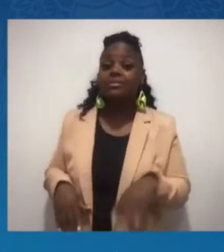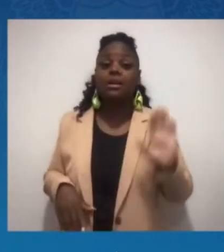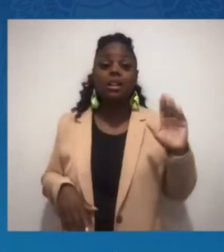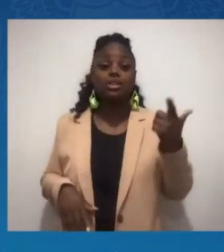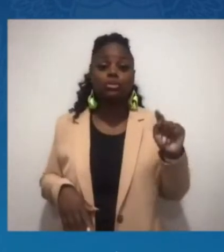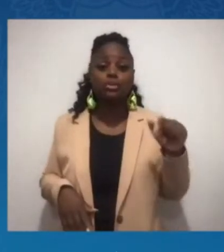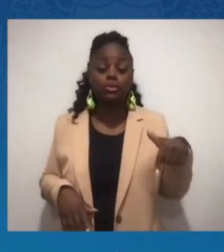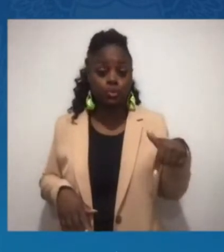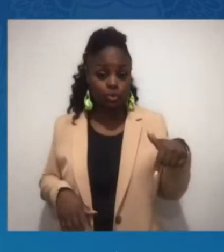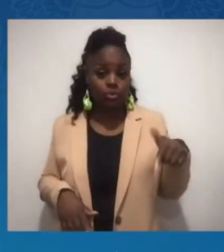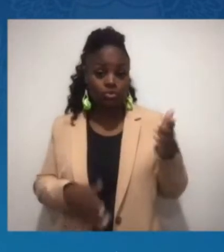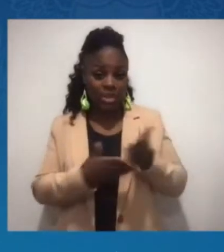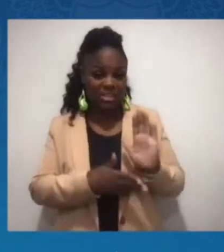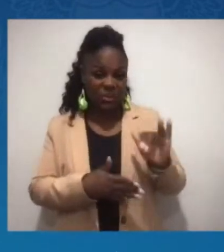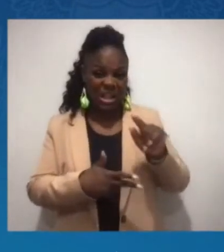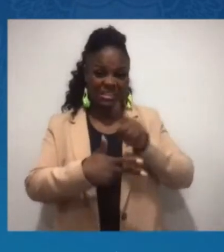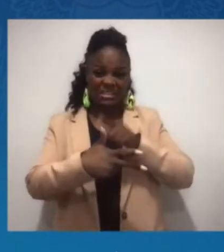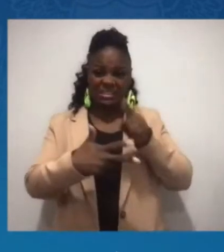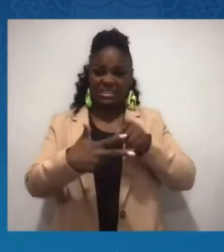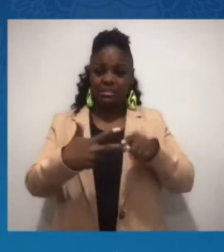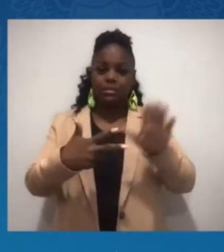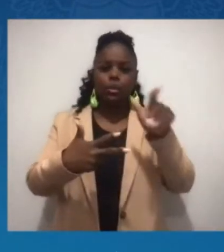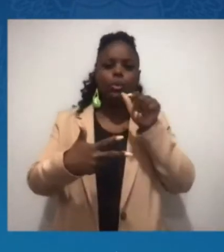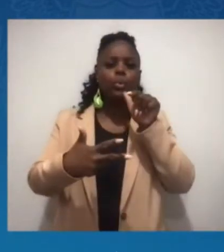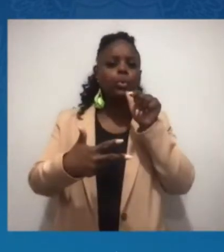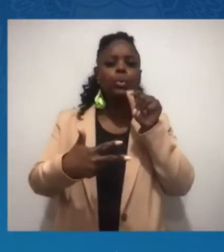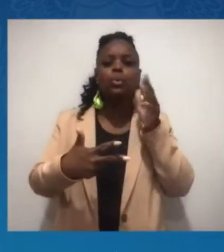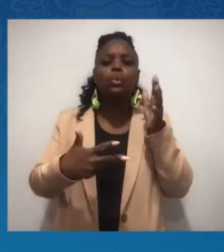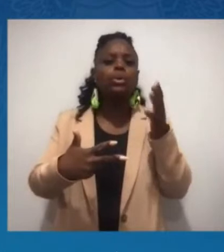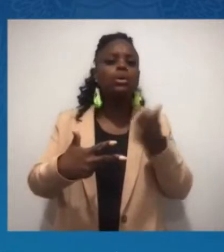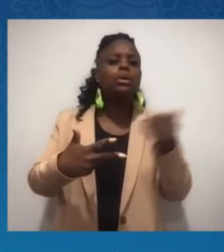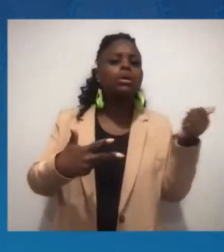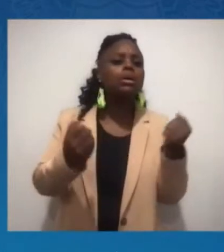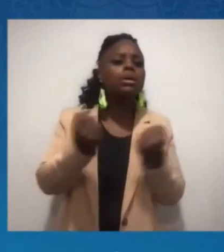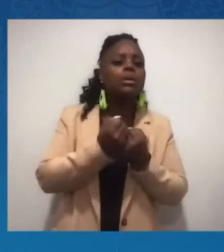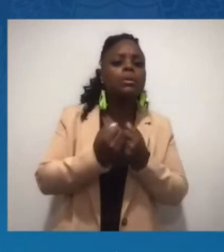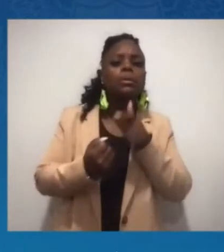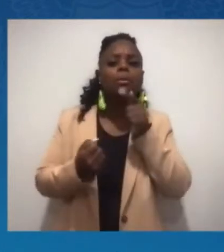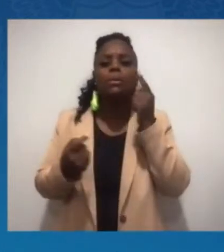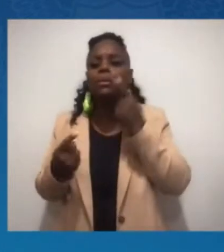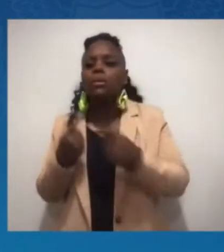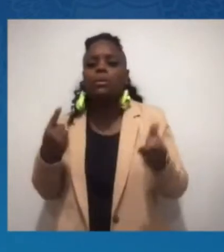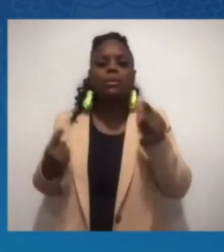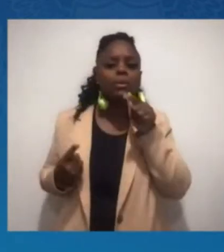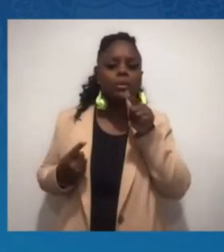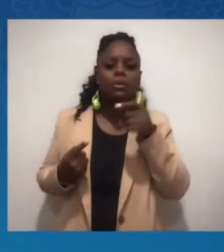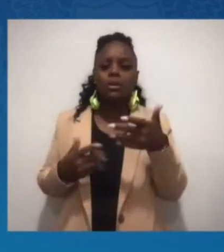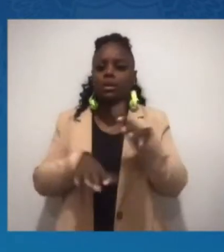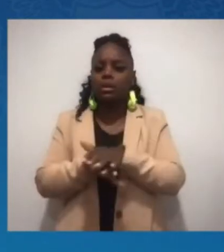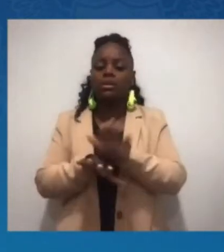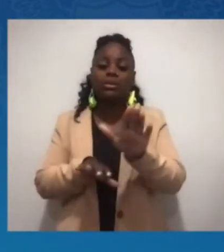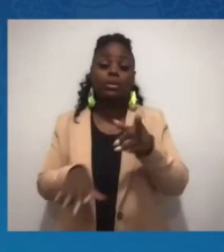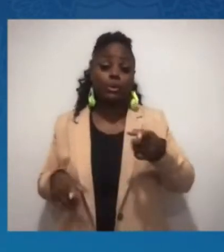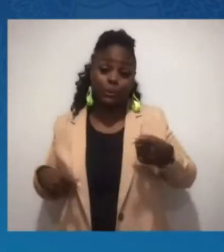featured prominently, among others. And so then, looking at